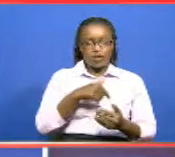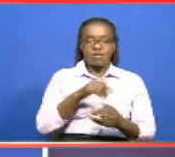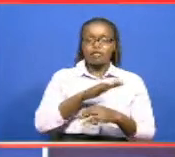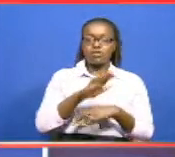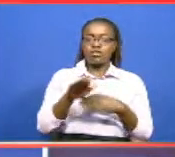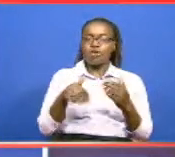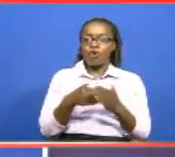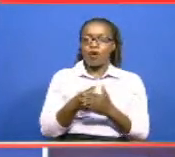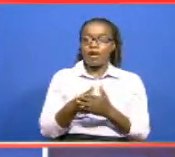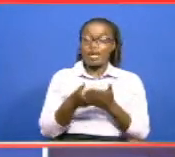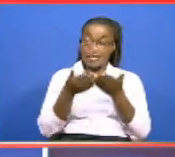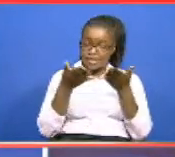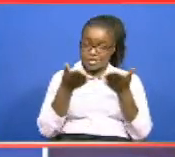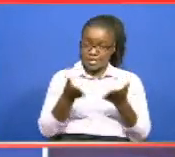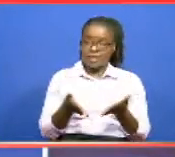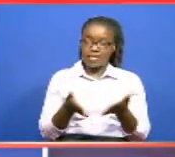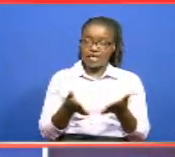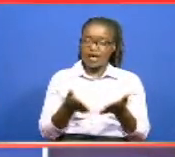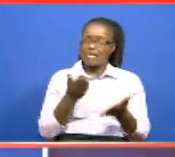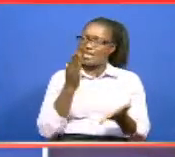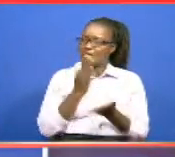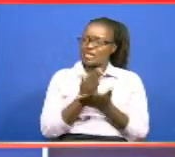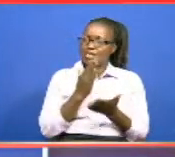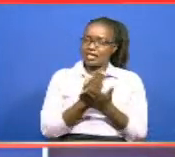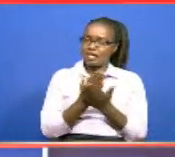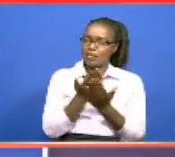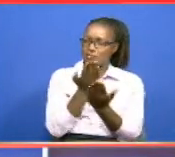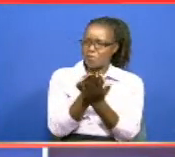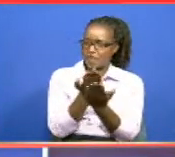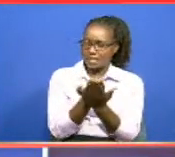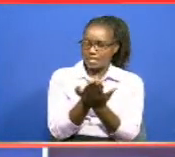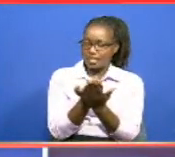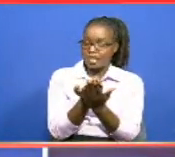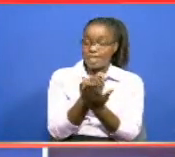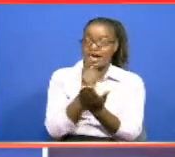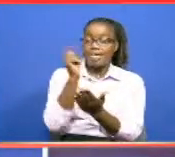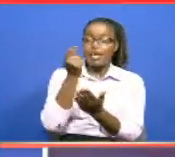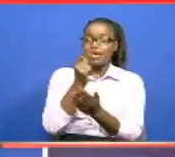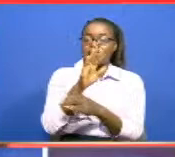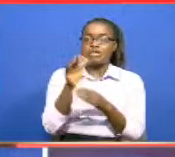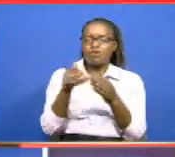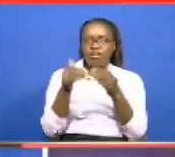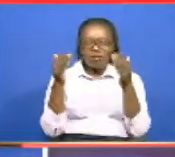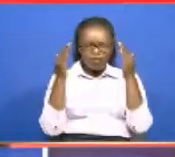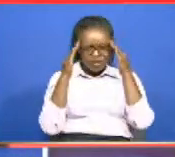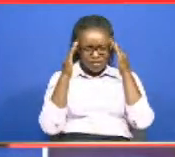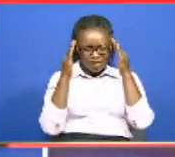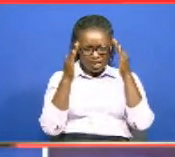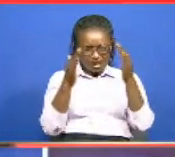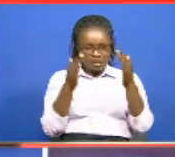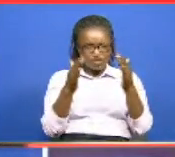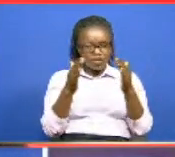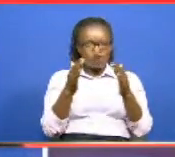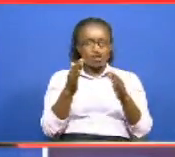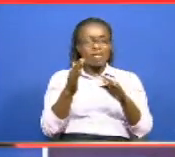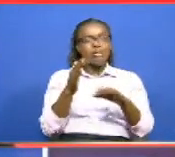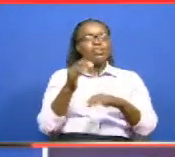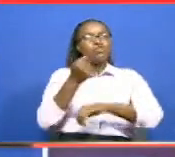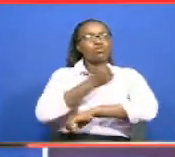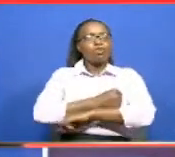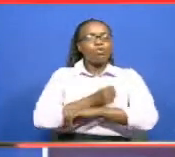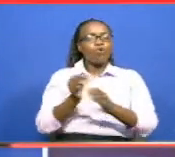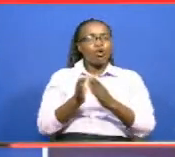And here, I really would plead with Kenyans, let us not focus ourselves on when schools will